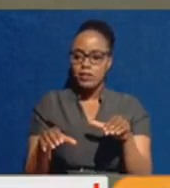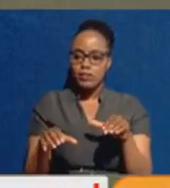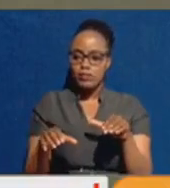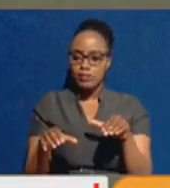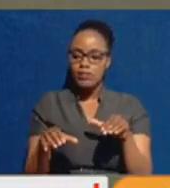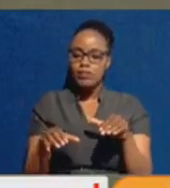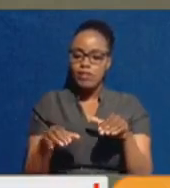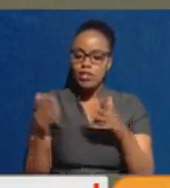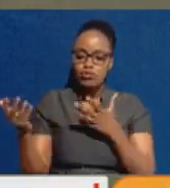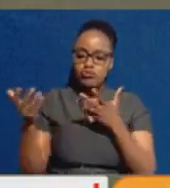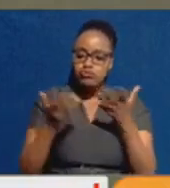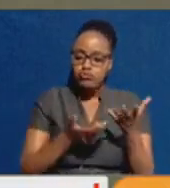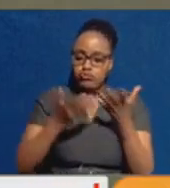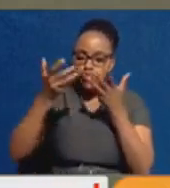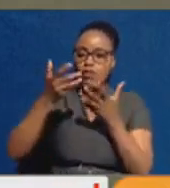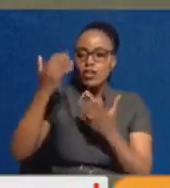to export to Europe